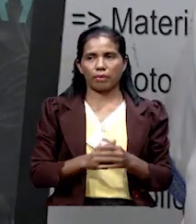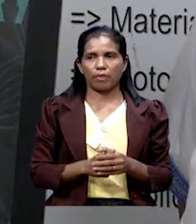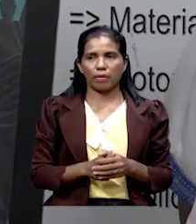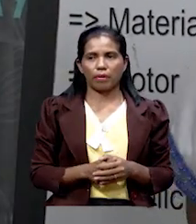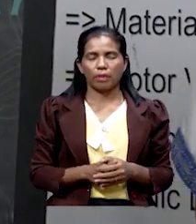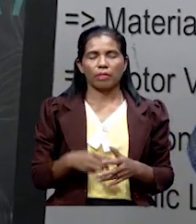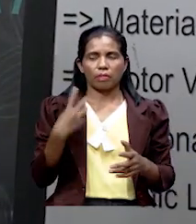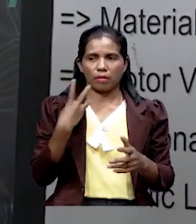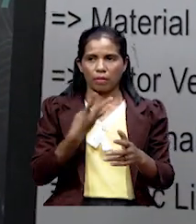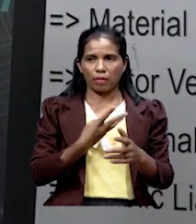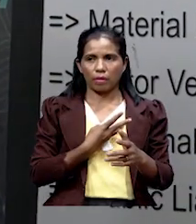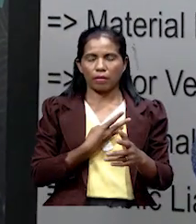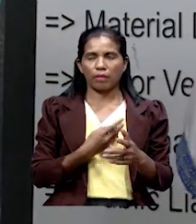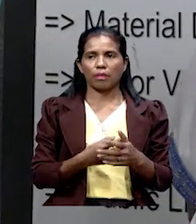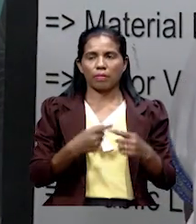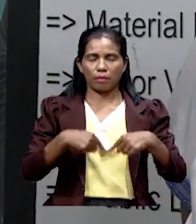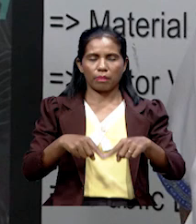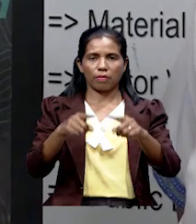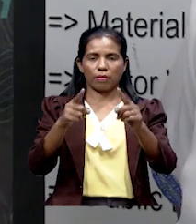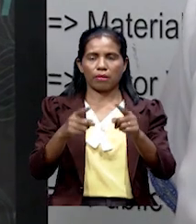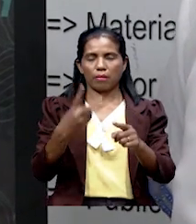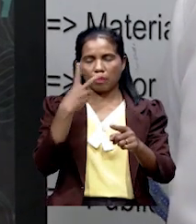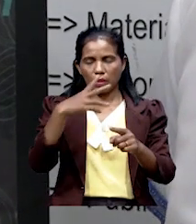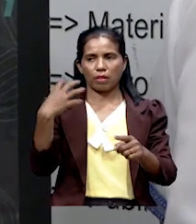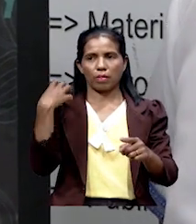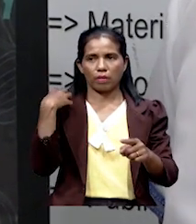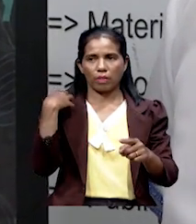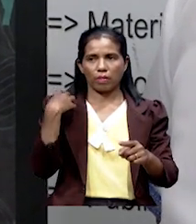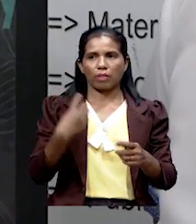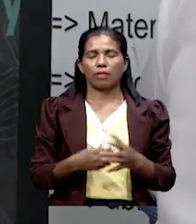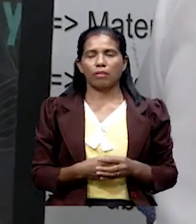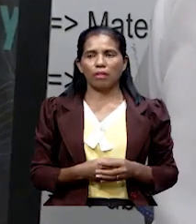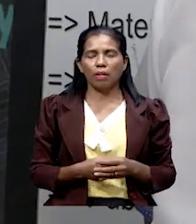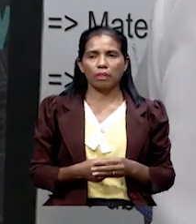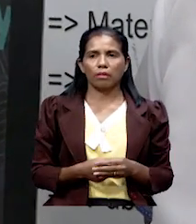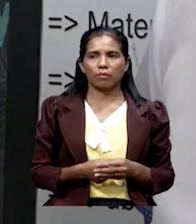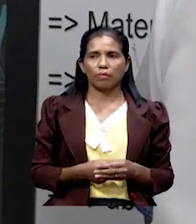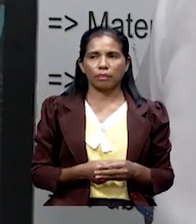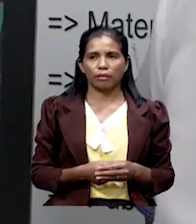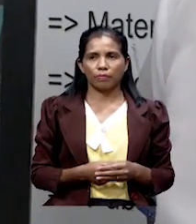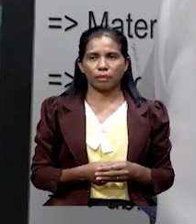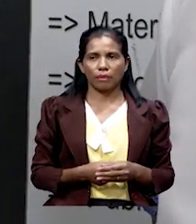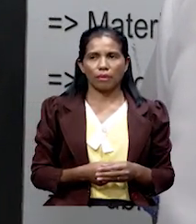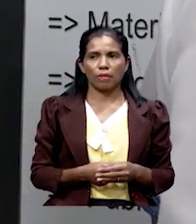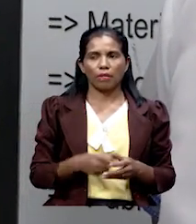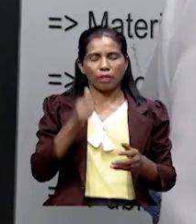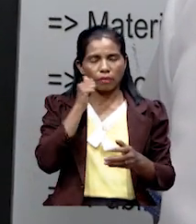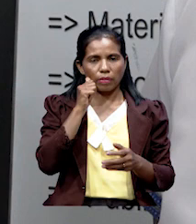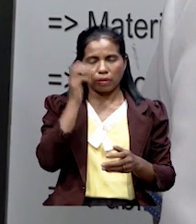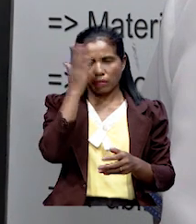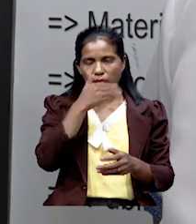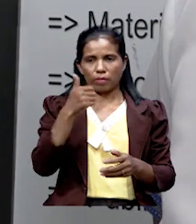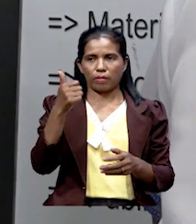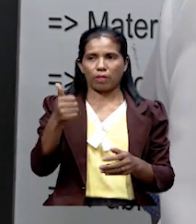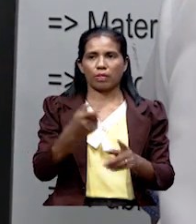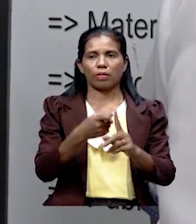we are going to hang it in our office as a reminder to all of us, and it's a wonderful and beautiful gift from